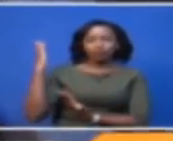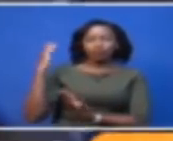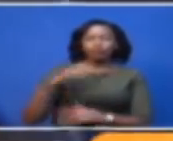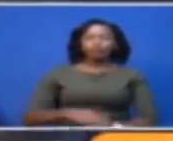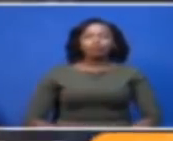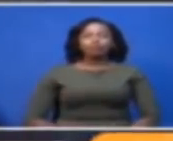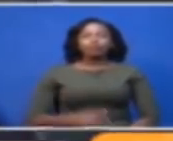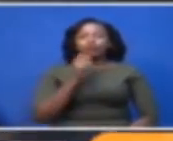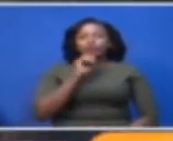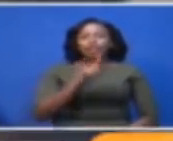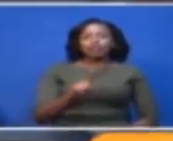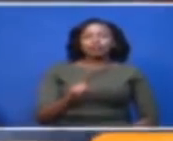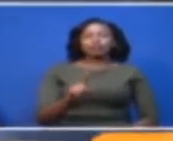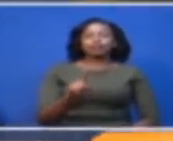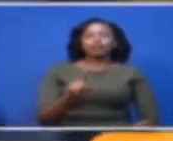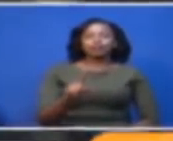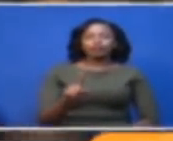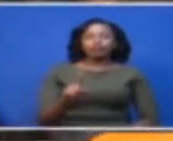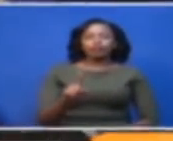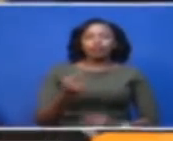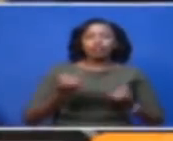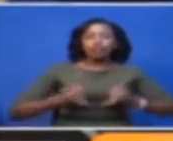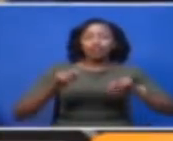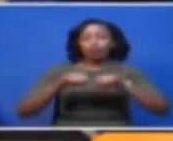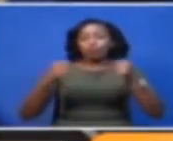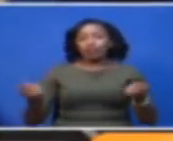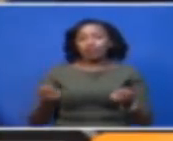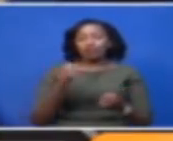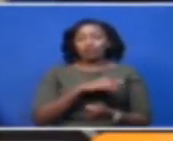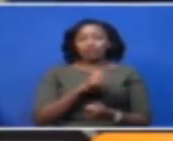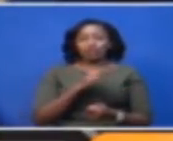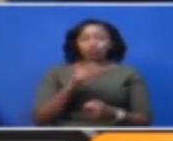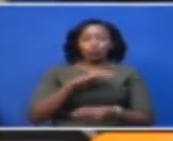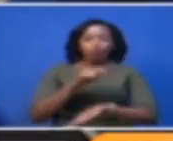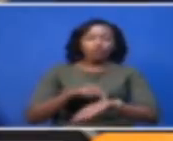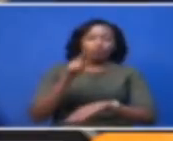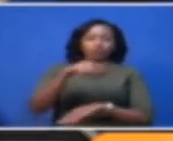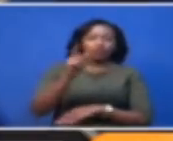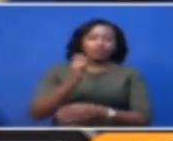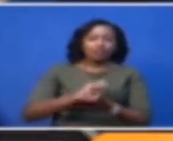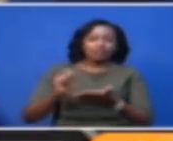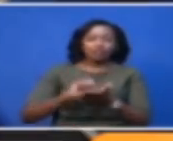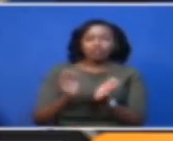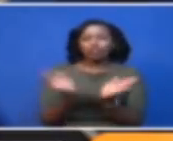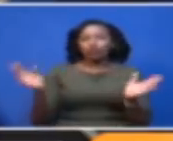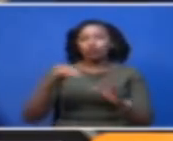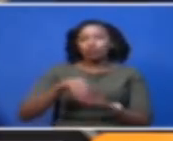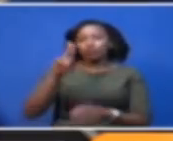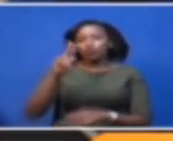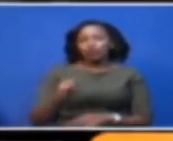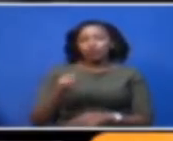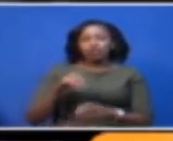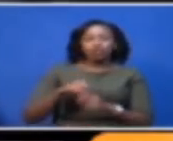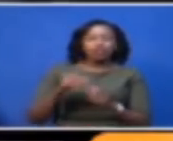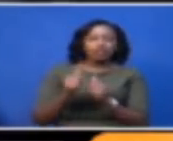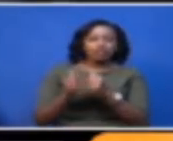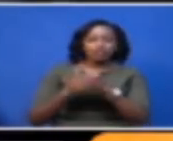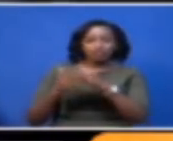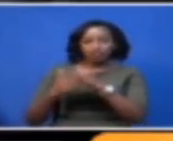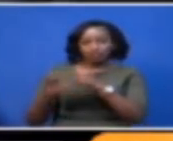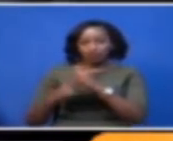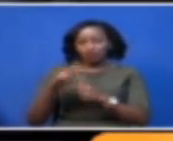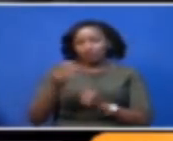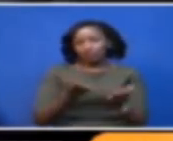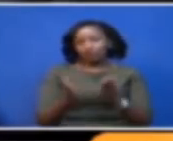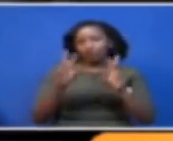He made his entry into the world sphere of influence when he was named the United Nations Secretary General in January of 1997, serving the world through